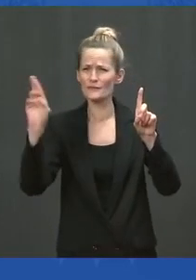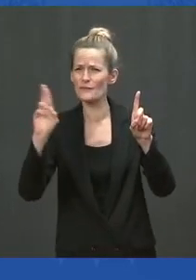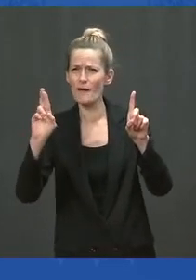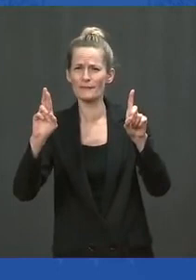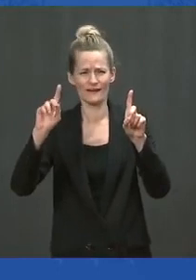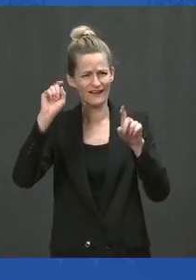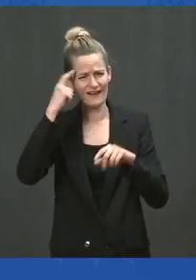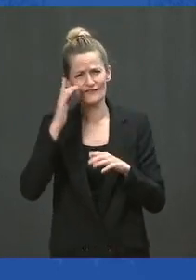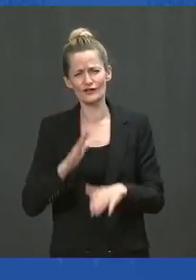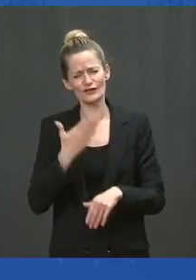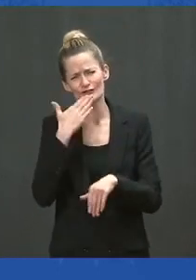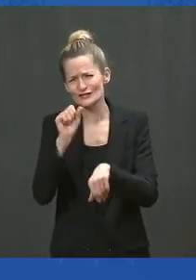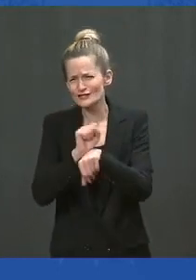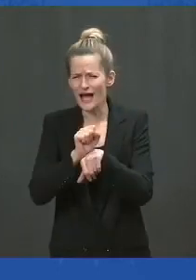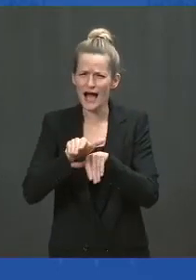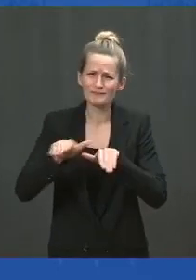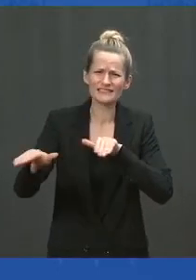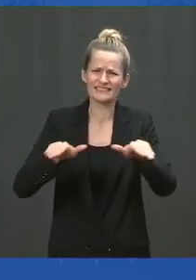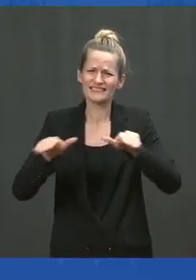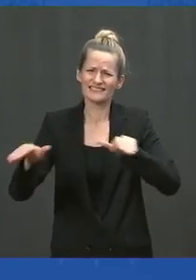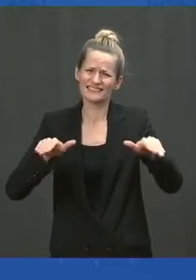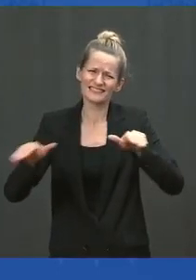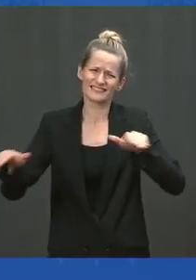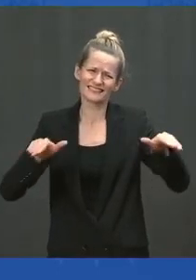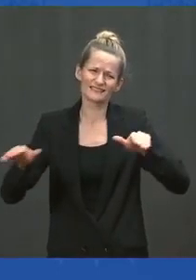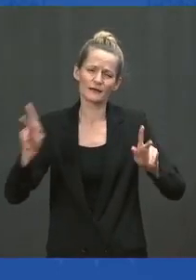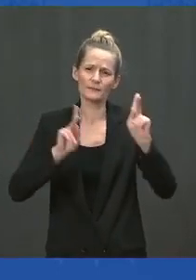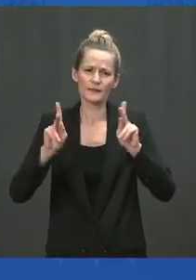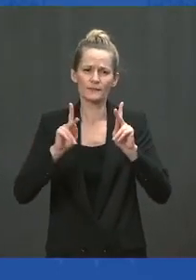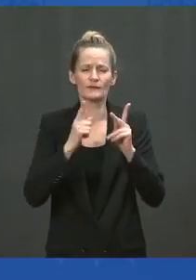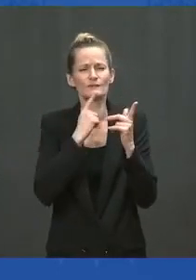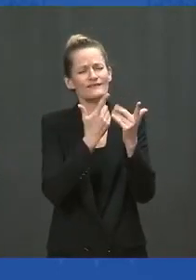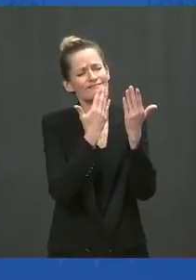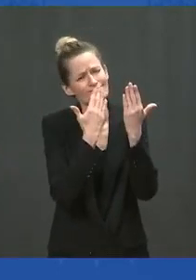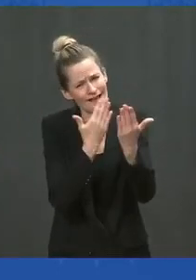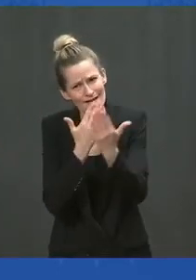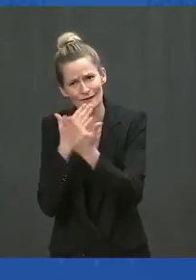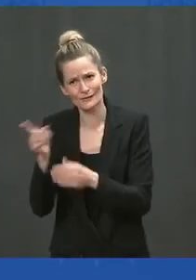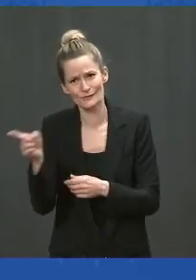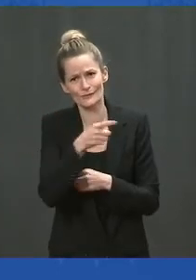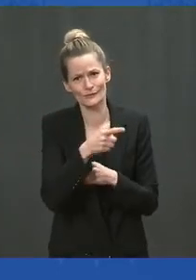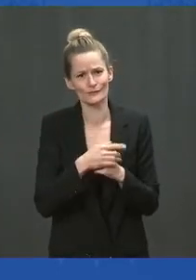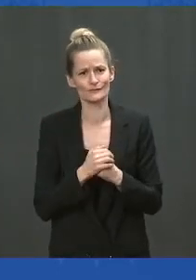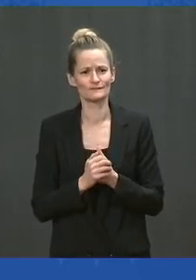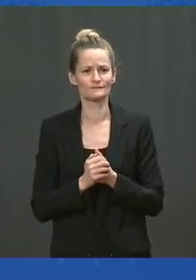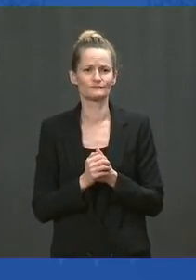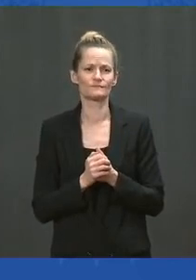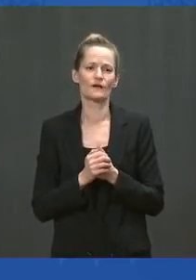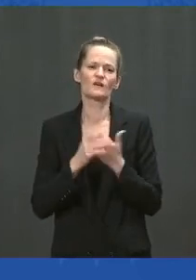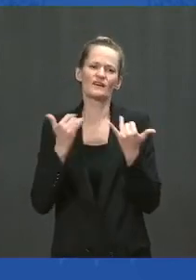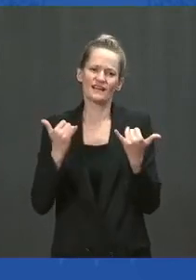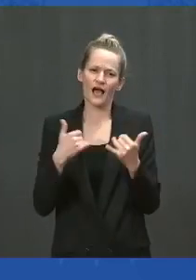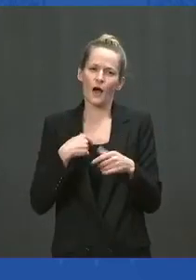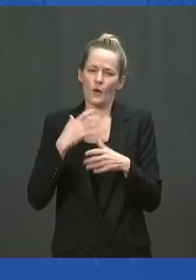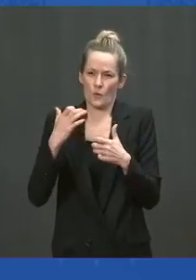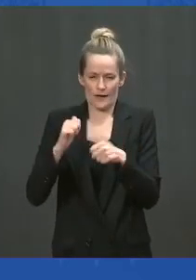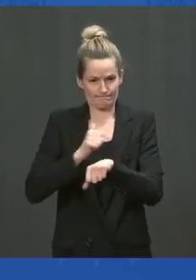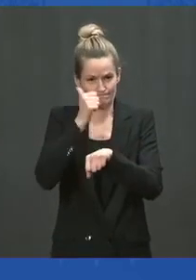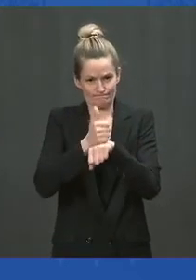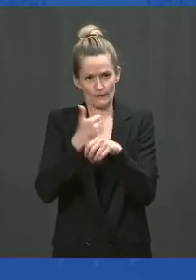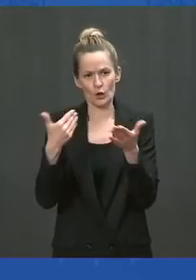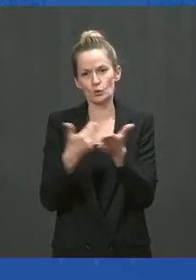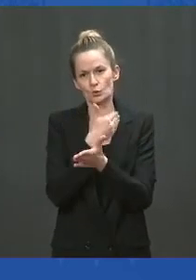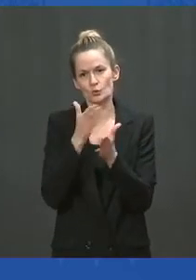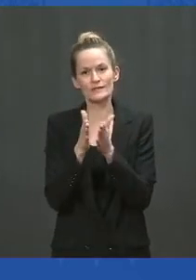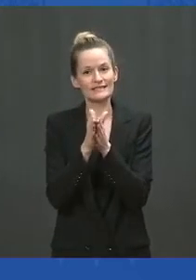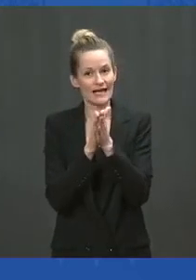Look, as you all know, I put in place new incentives and requirements to encourage vaccinations. For example, federal workers